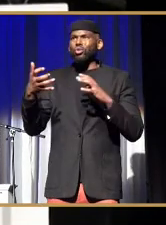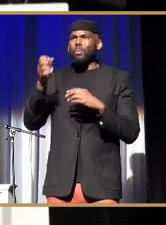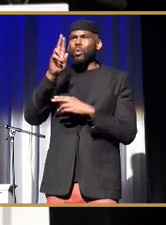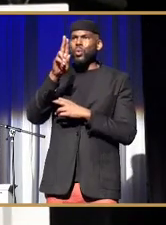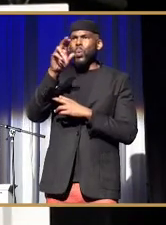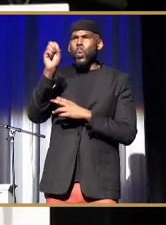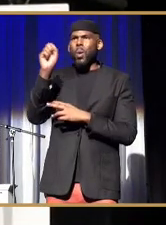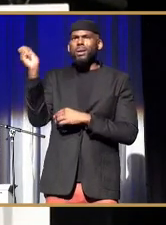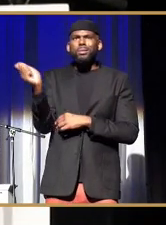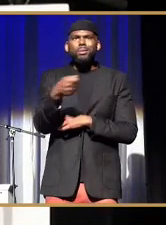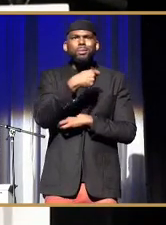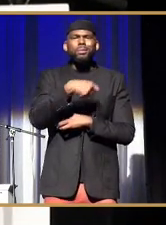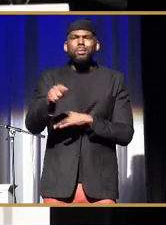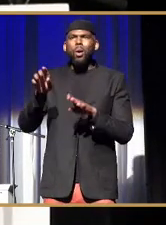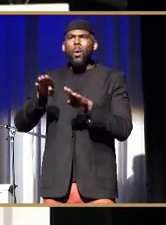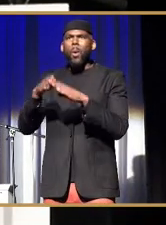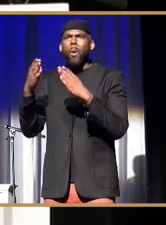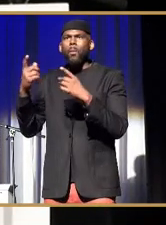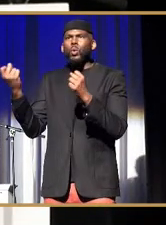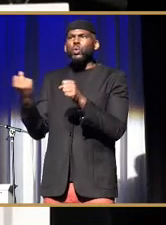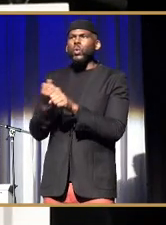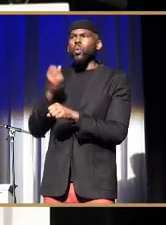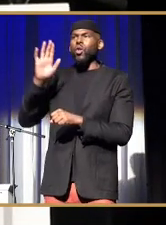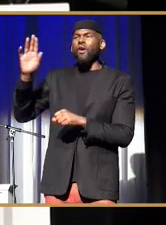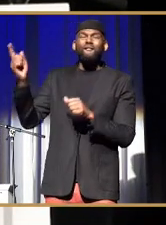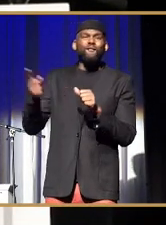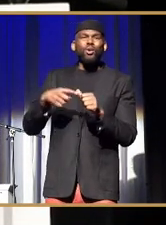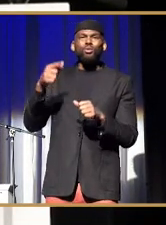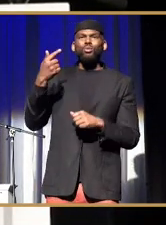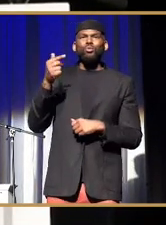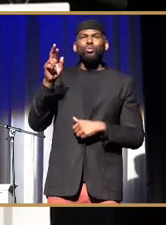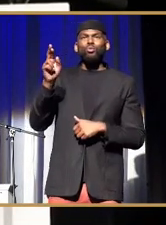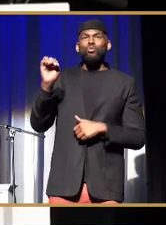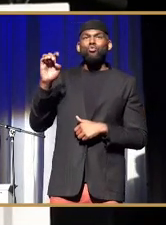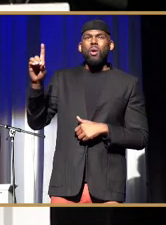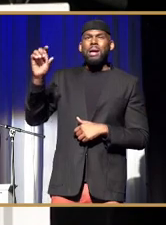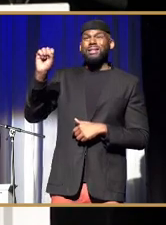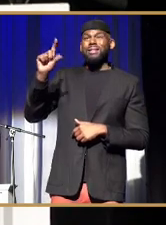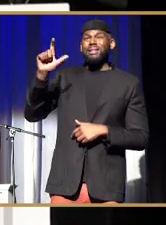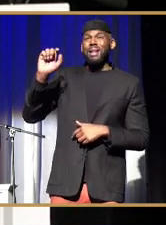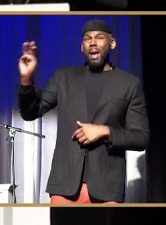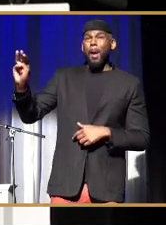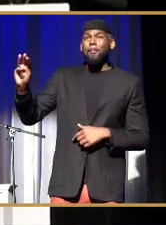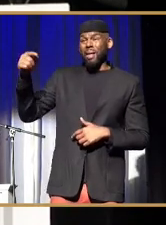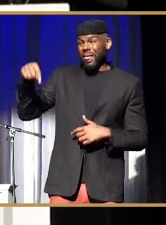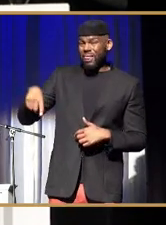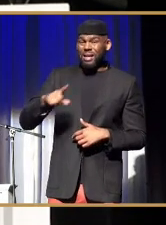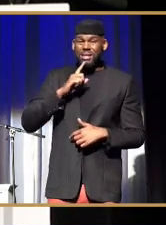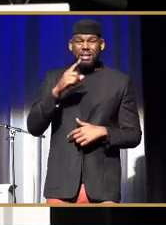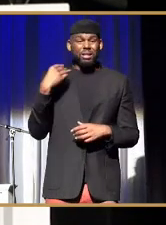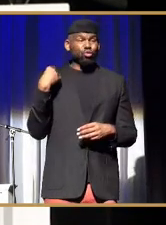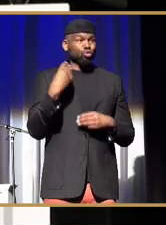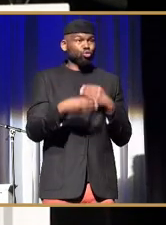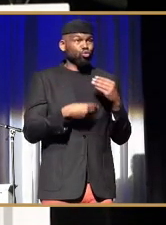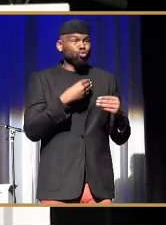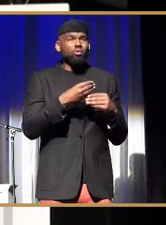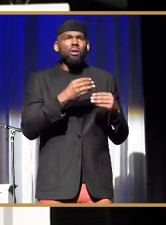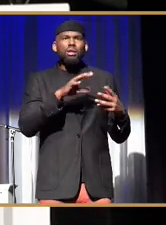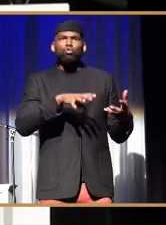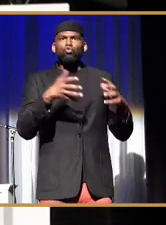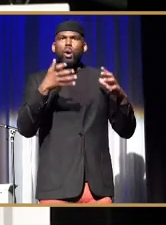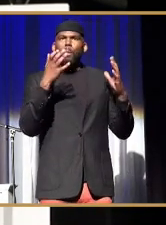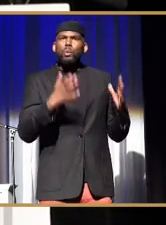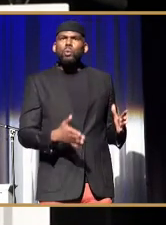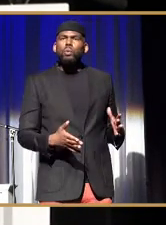defeated all odds to win her first Grand Slam. This is a generation of